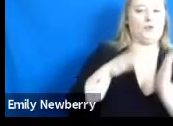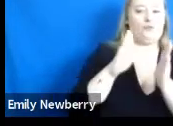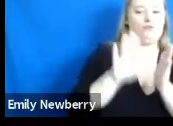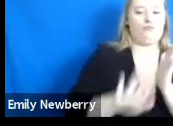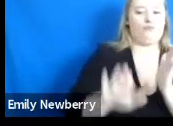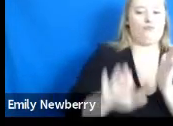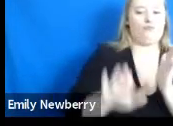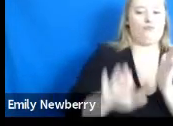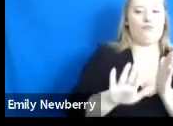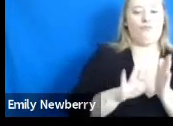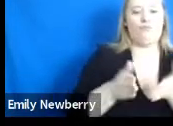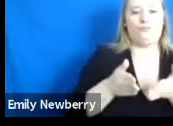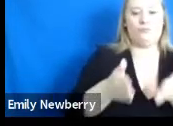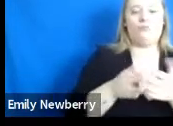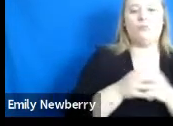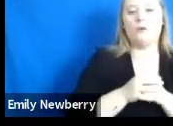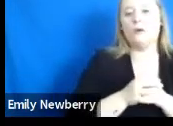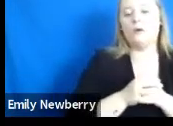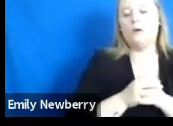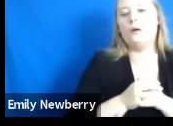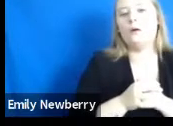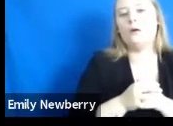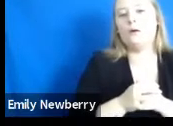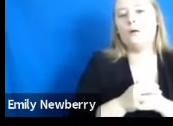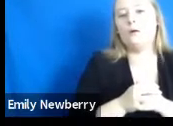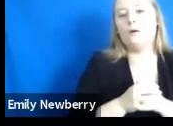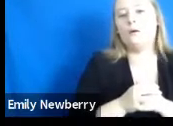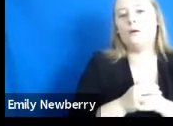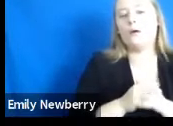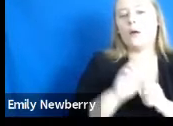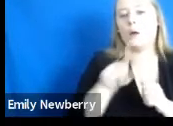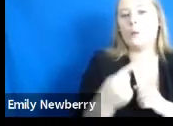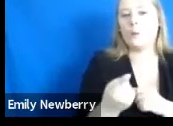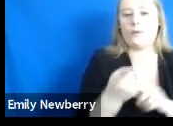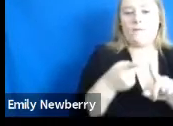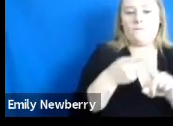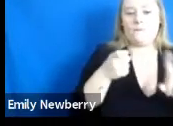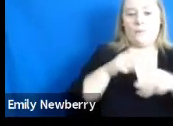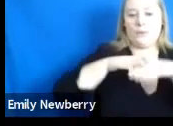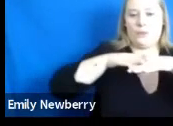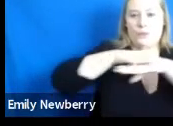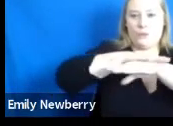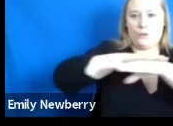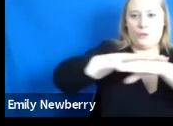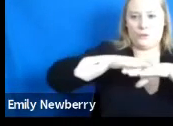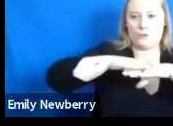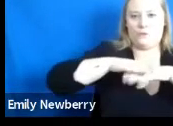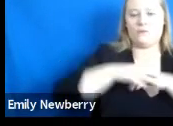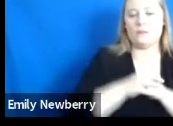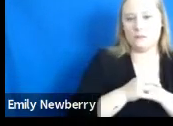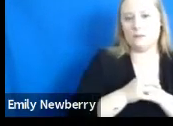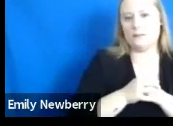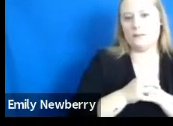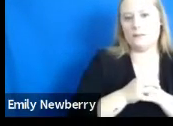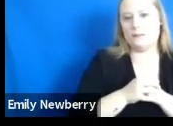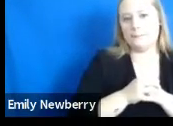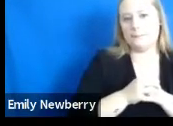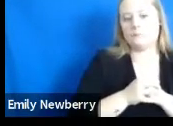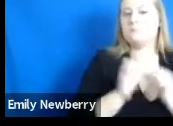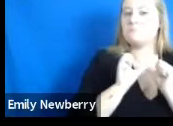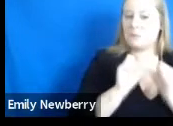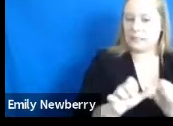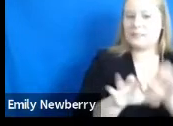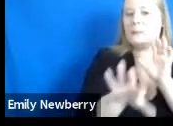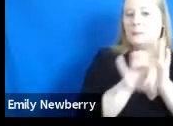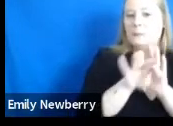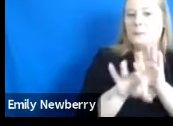irrigation ditch transects and only from the surface depth. So we collected samples at